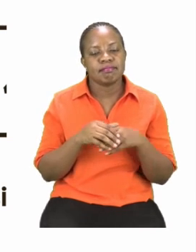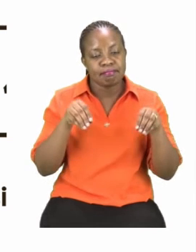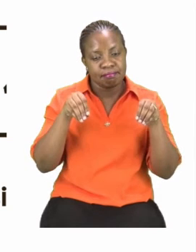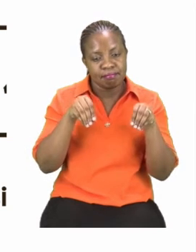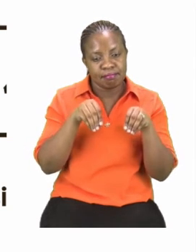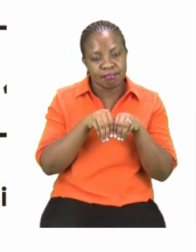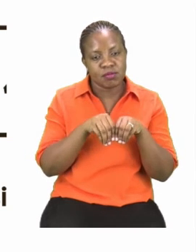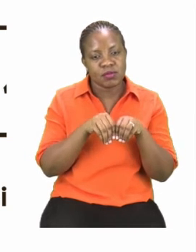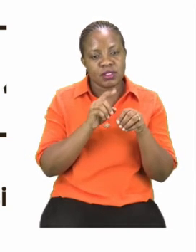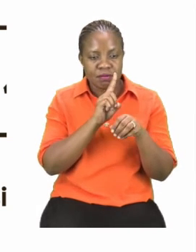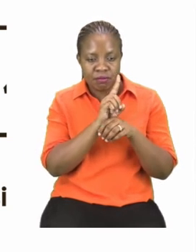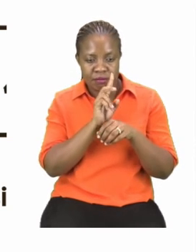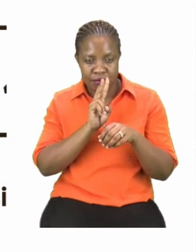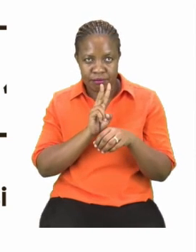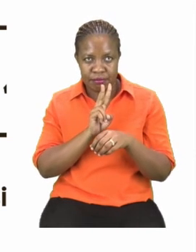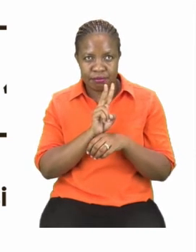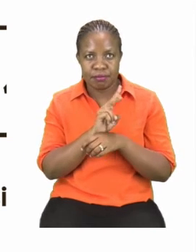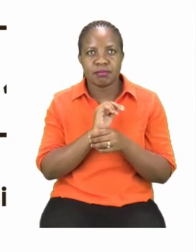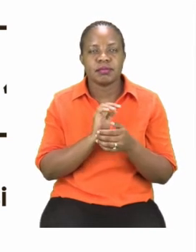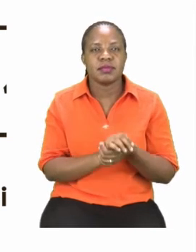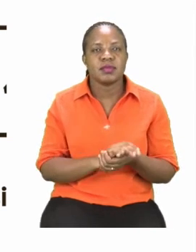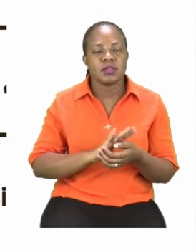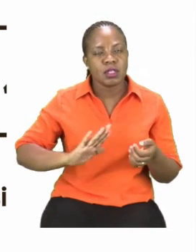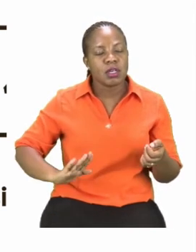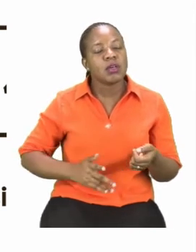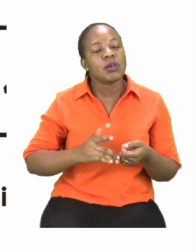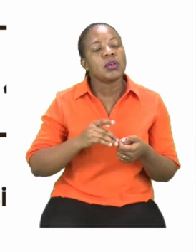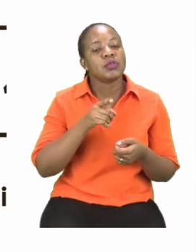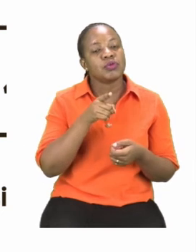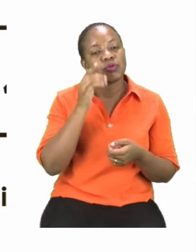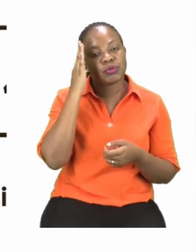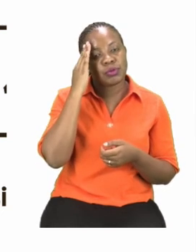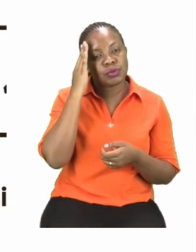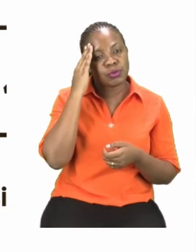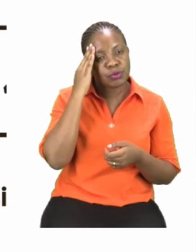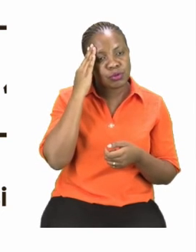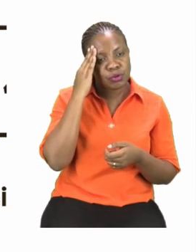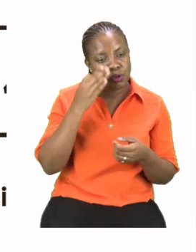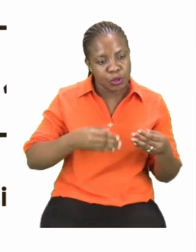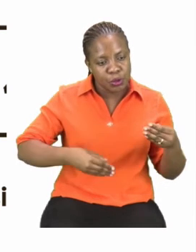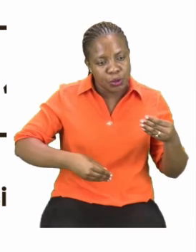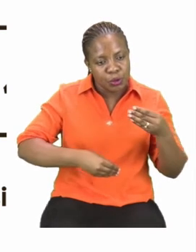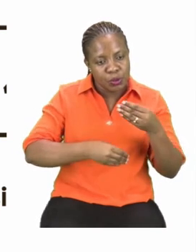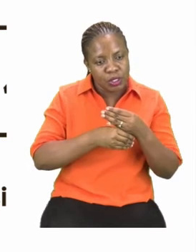UNICEF for Every Child, My Zone Online School, and Amos Meerkat Syllabus.